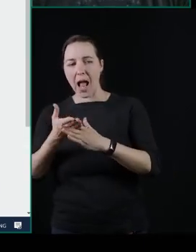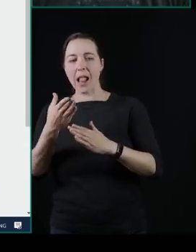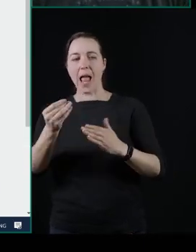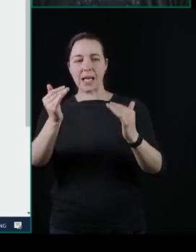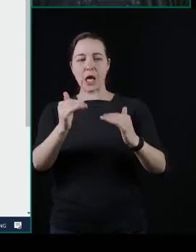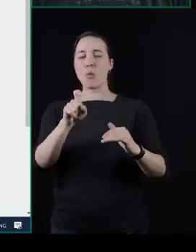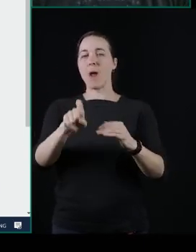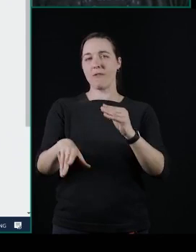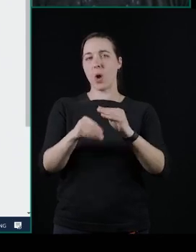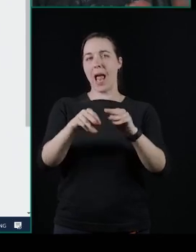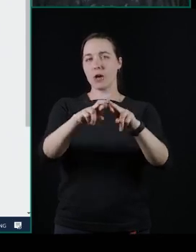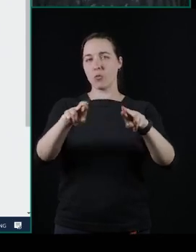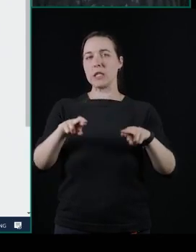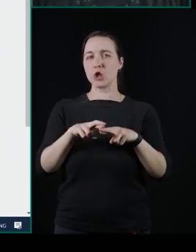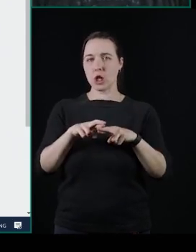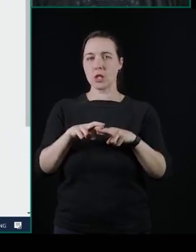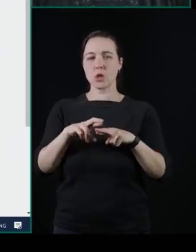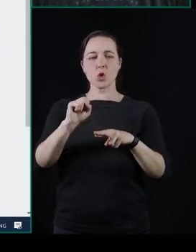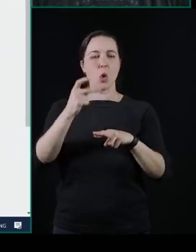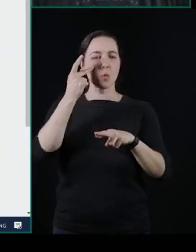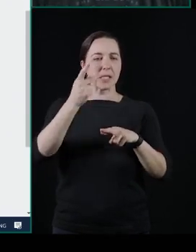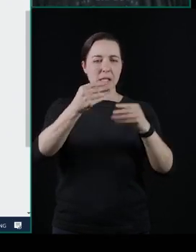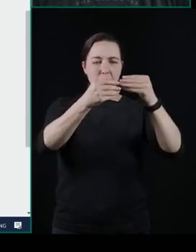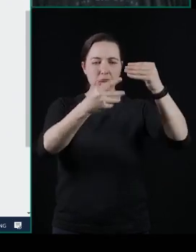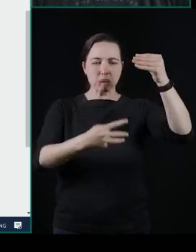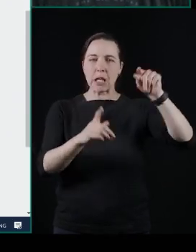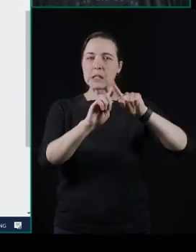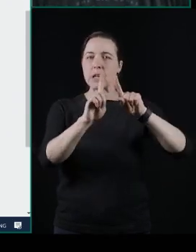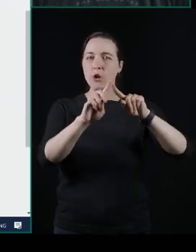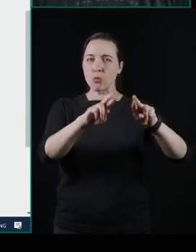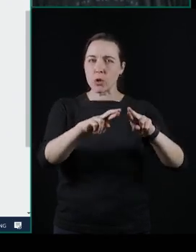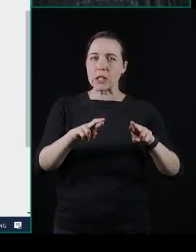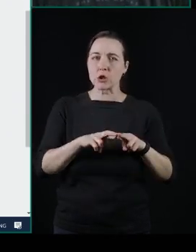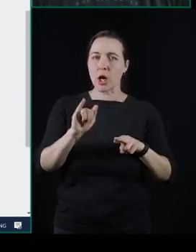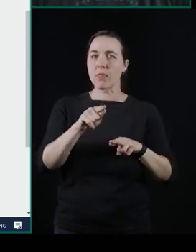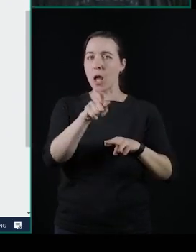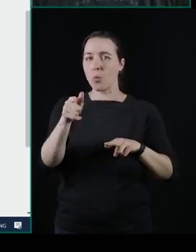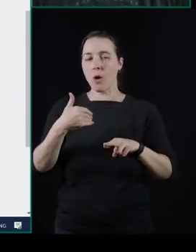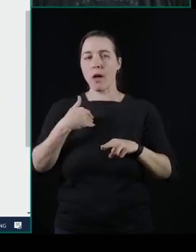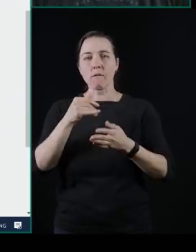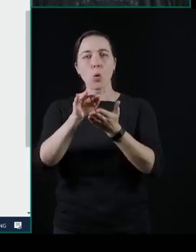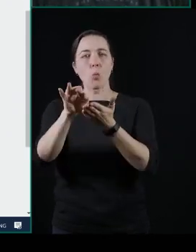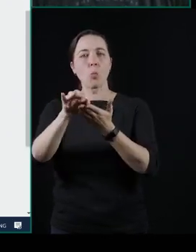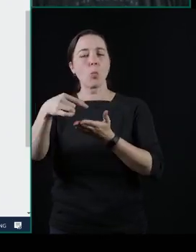to add region. So we can select here some of the regions that you have quota